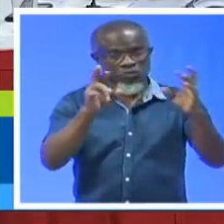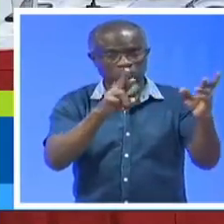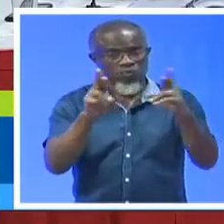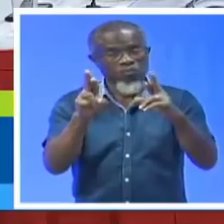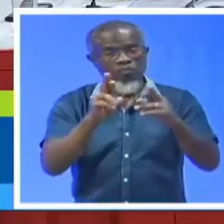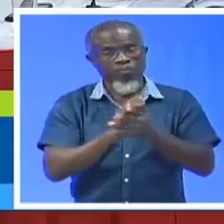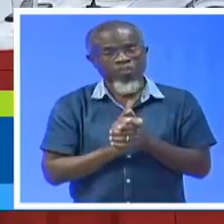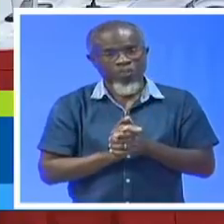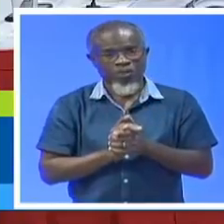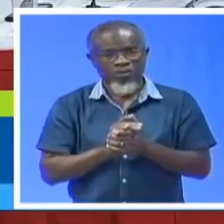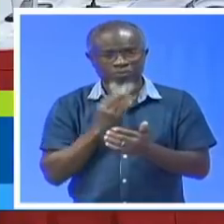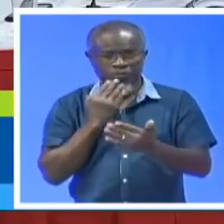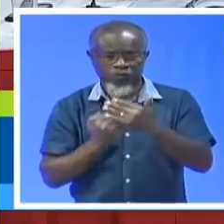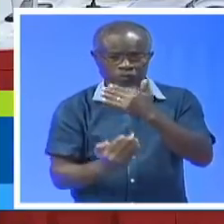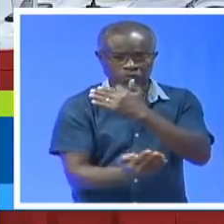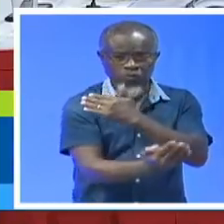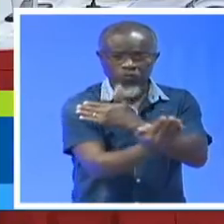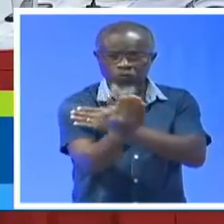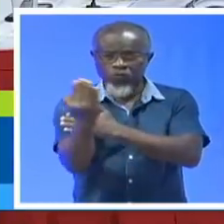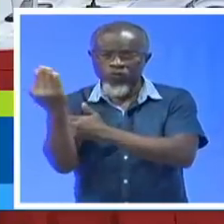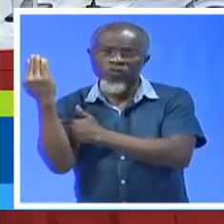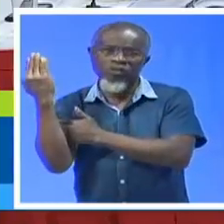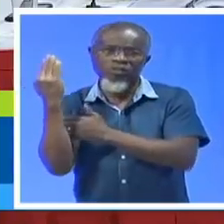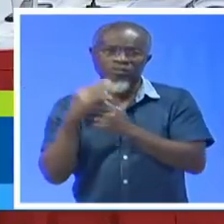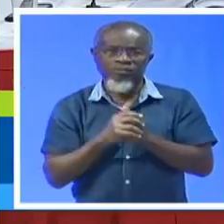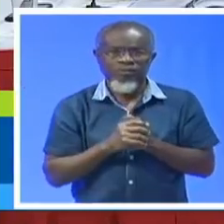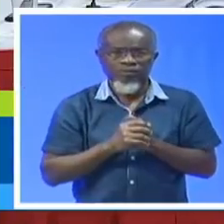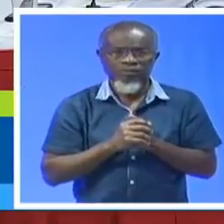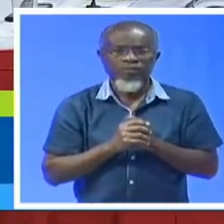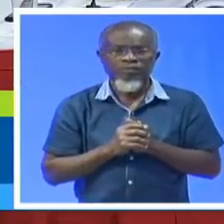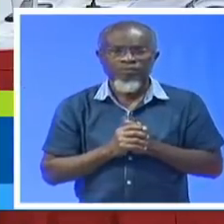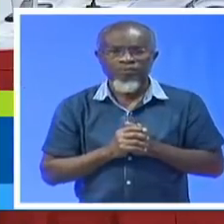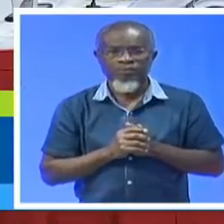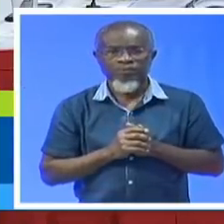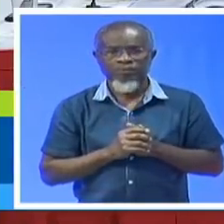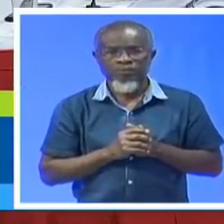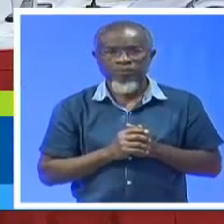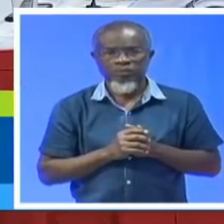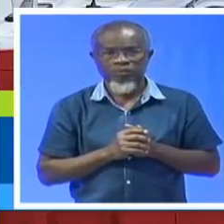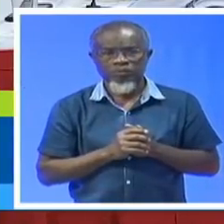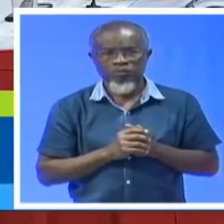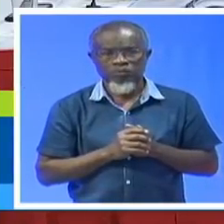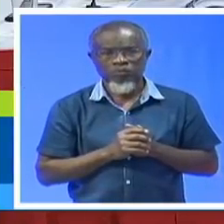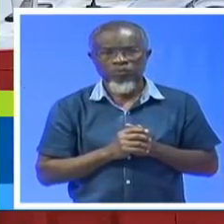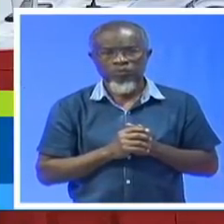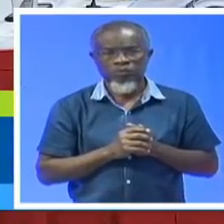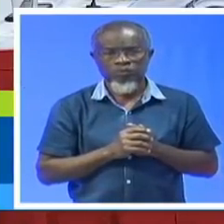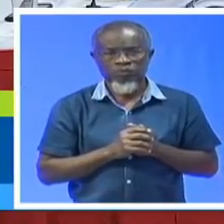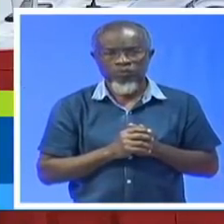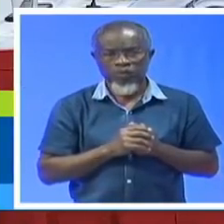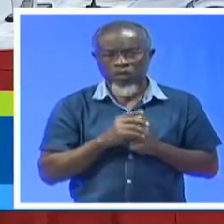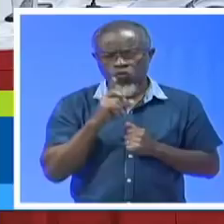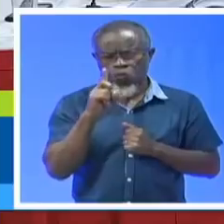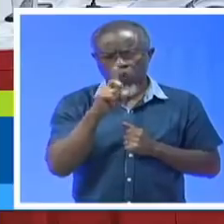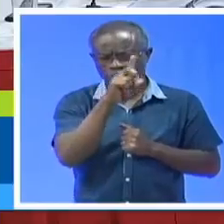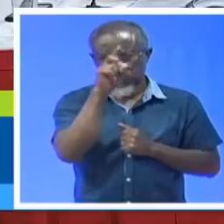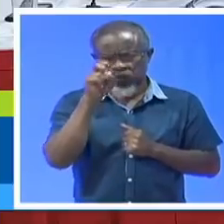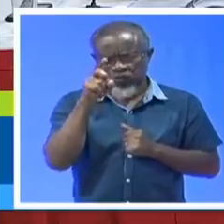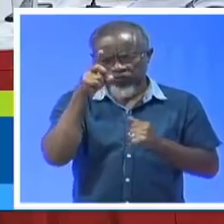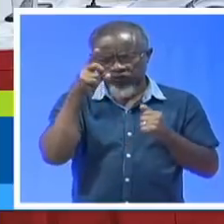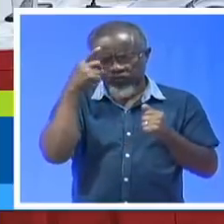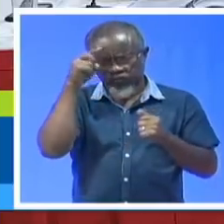Good morning, Vindar Suraj from Caribbean Lifestyle Communications. Just one question for the